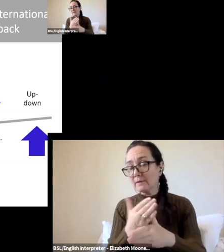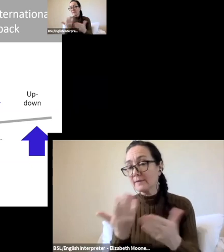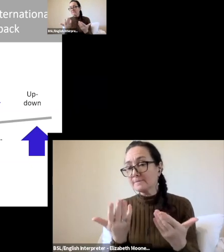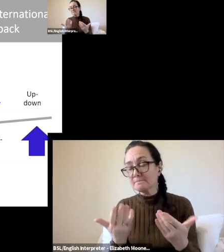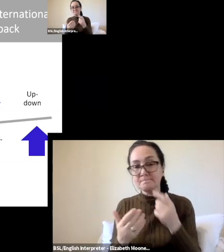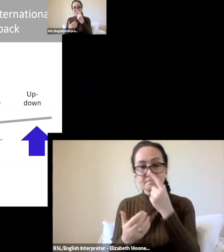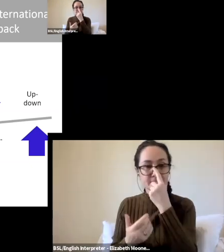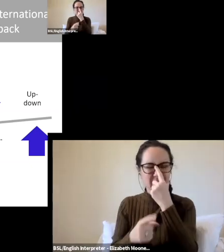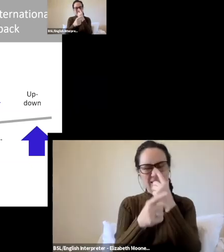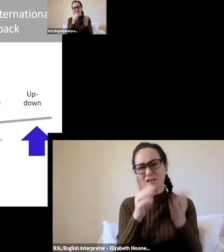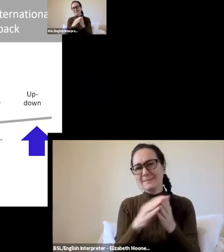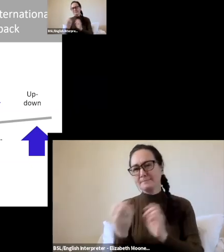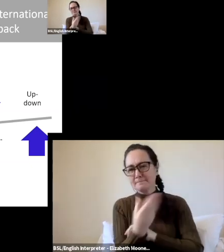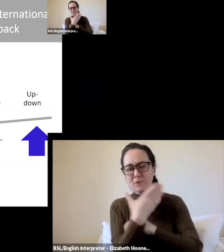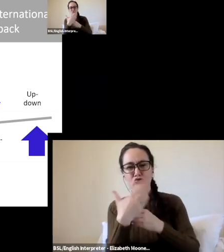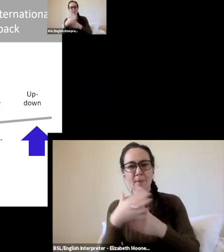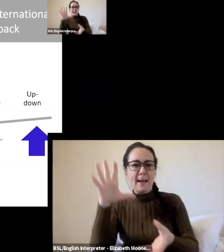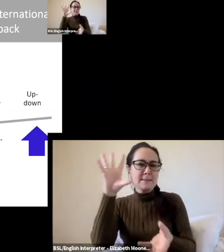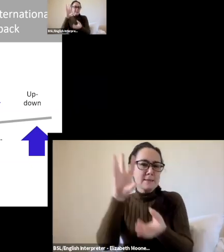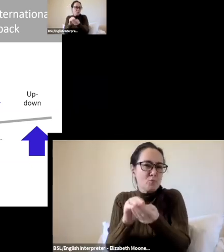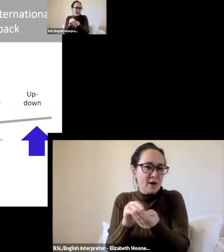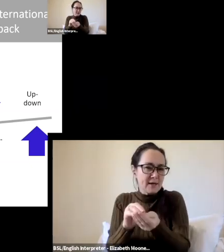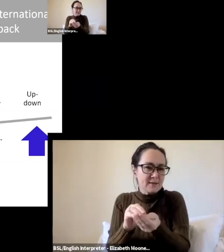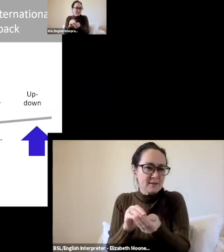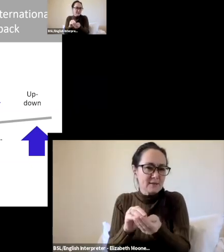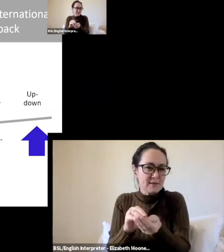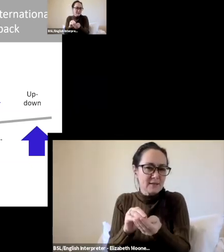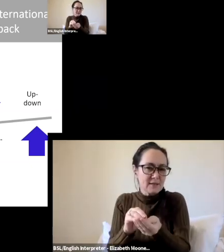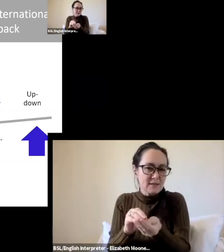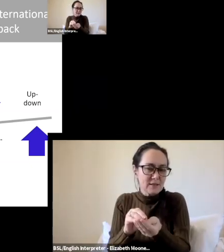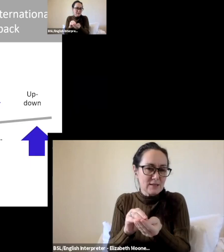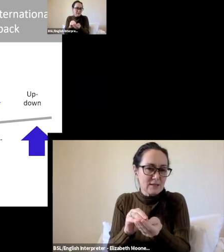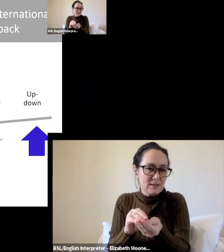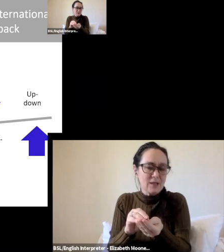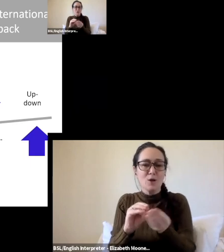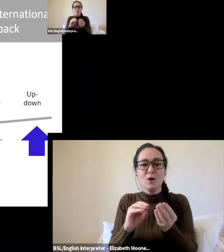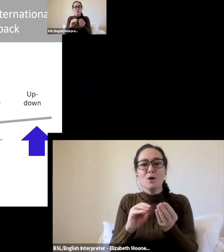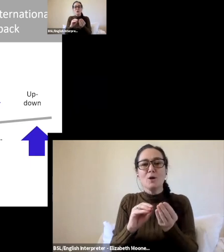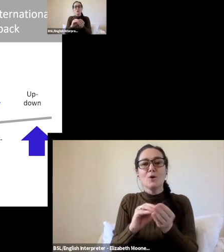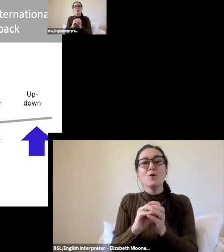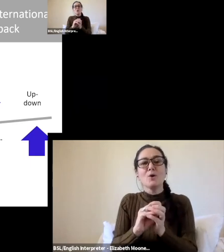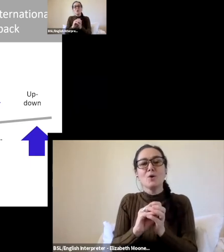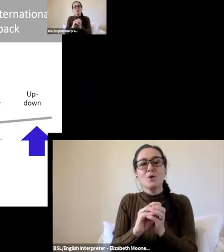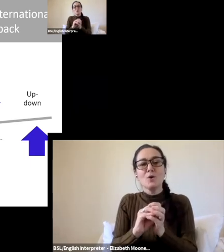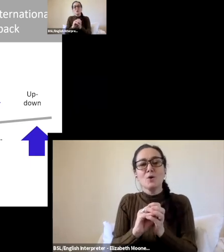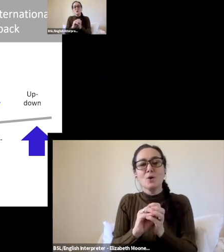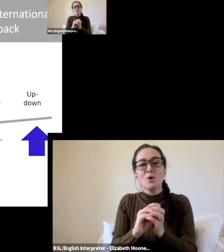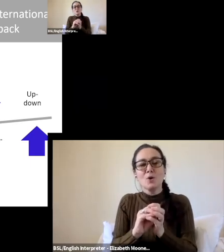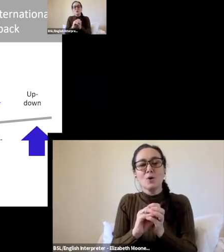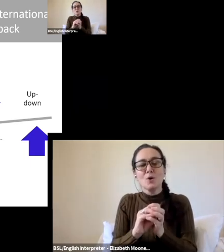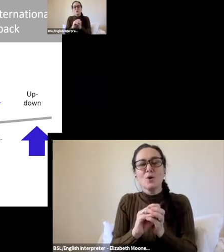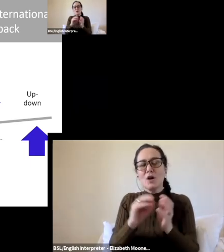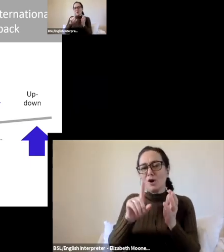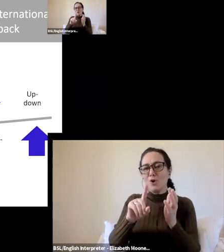this effect, how the UPR, even if can be considered as something very distant from us because